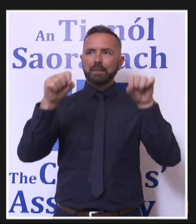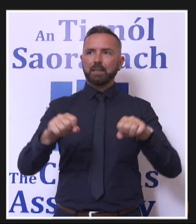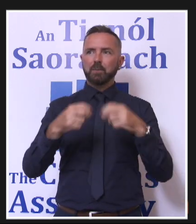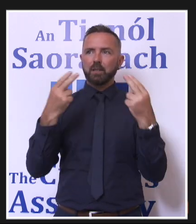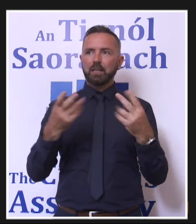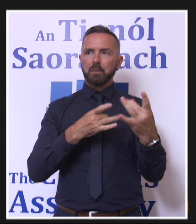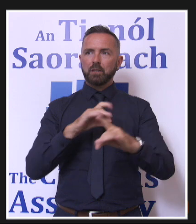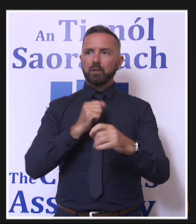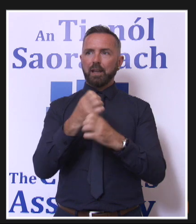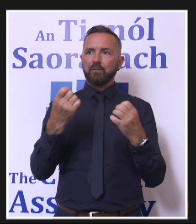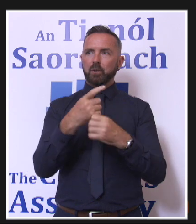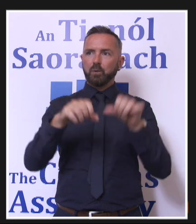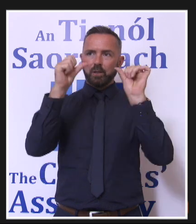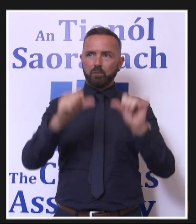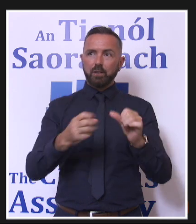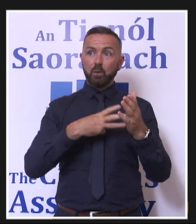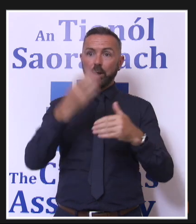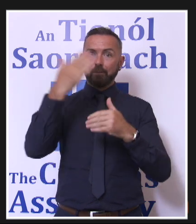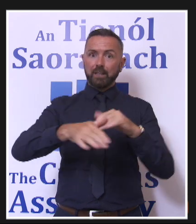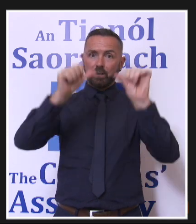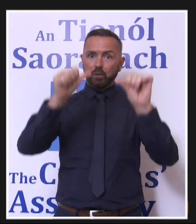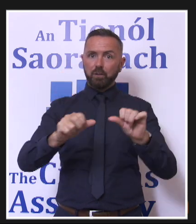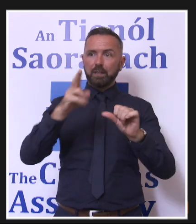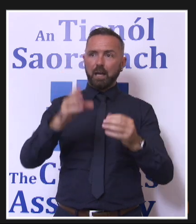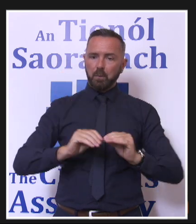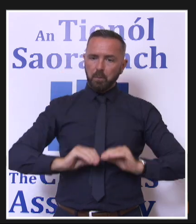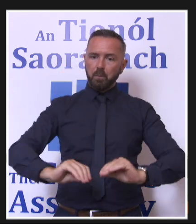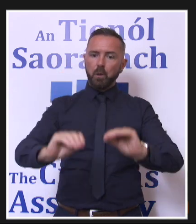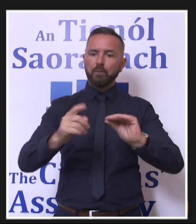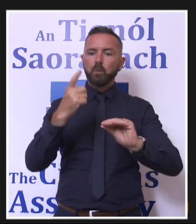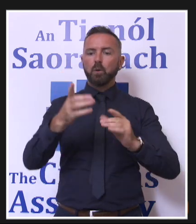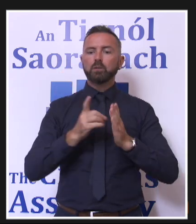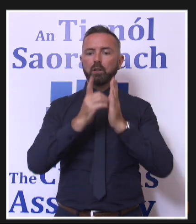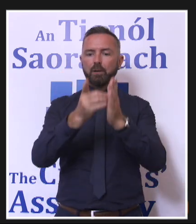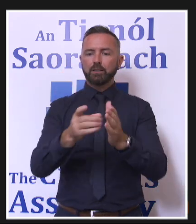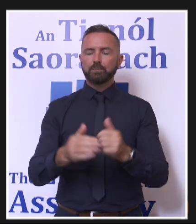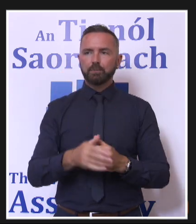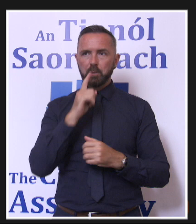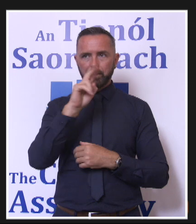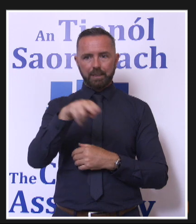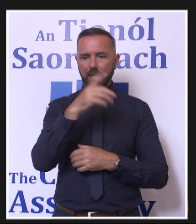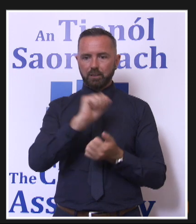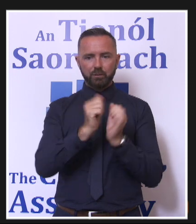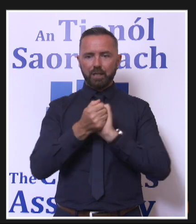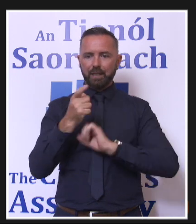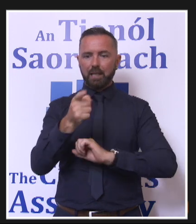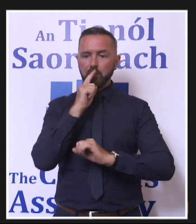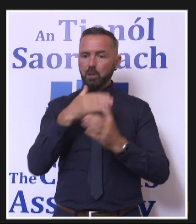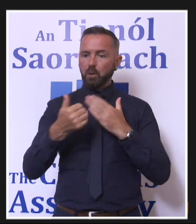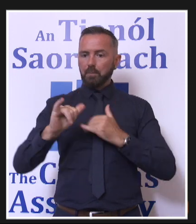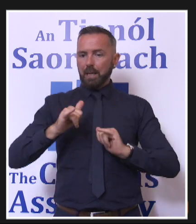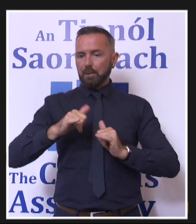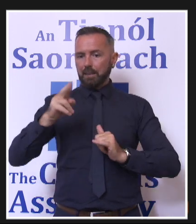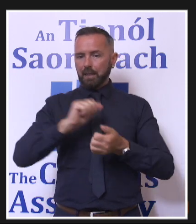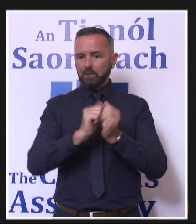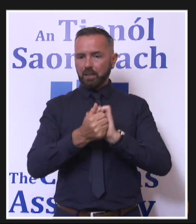to agree. And then when you do all agree, you can move them one direction. But, that I don't think you can change that, actually. But what could be changed is, if you're going